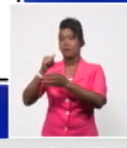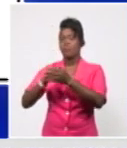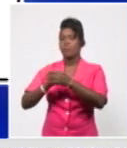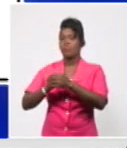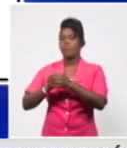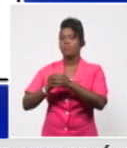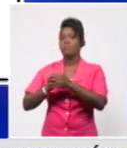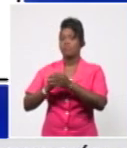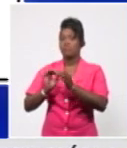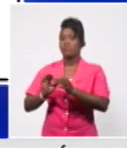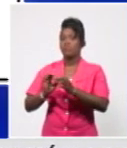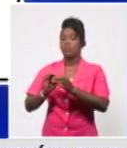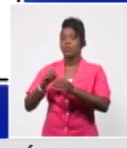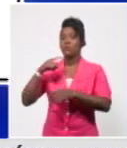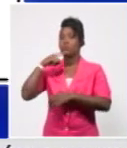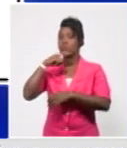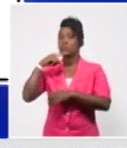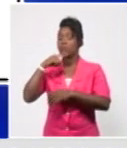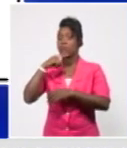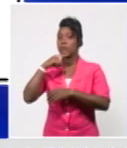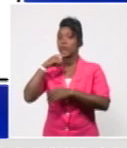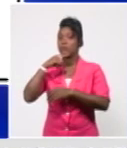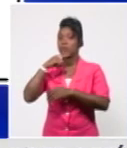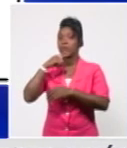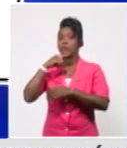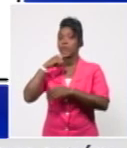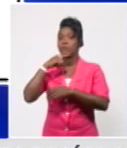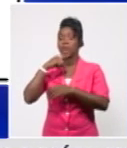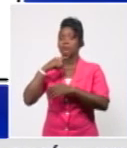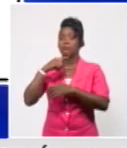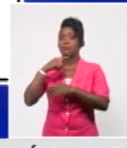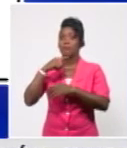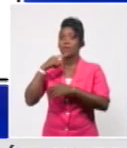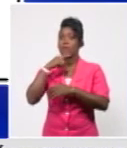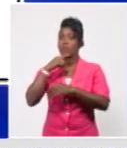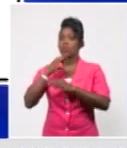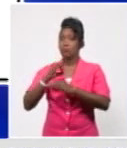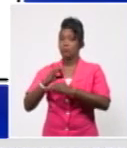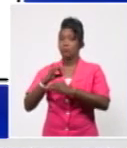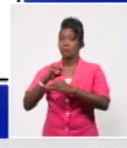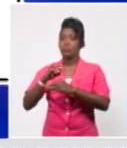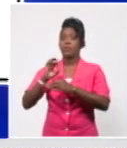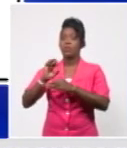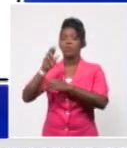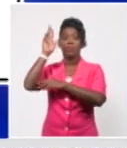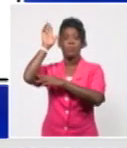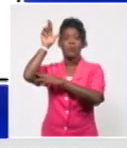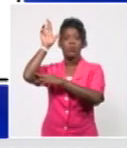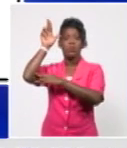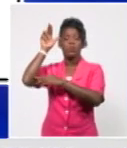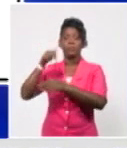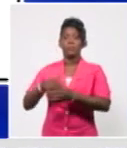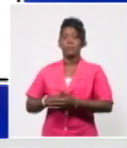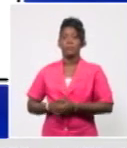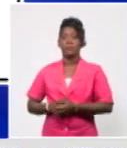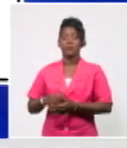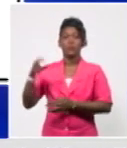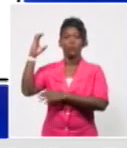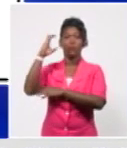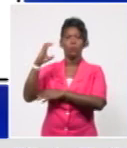Canada, Bolivia, Ecuador, and Cuba in 21st place in the region.